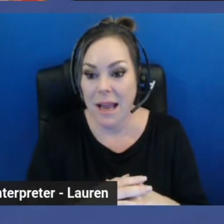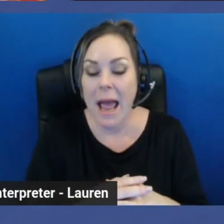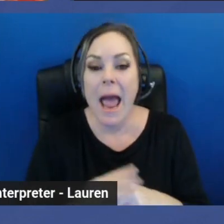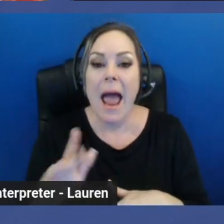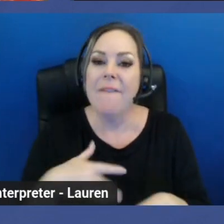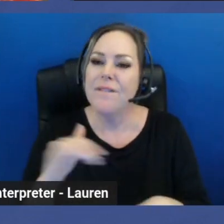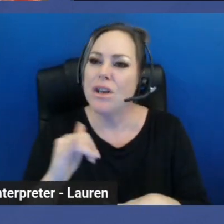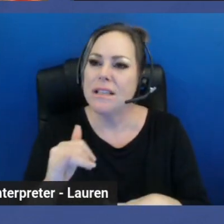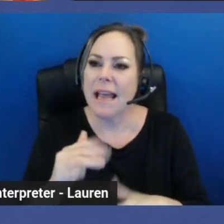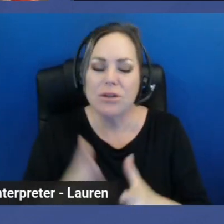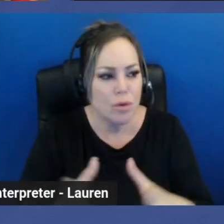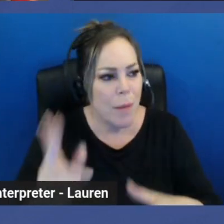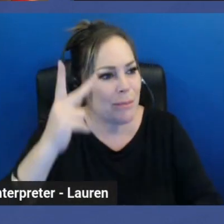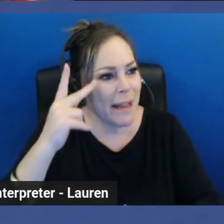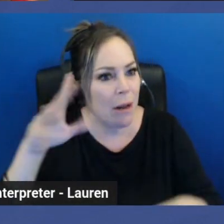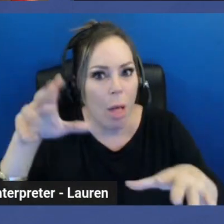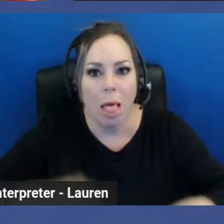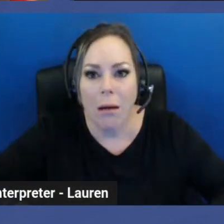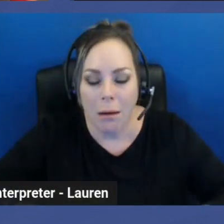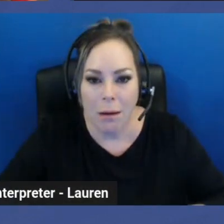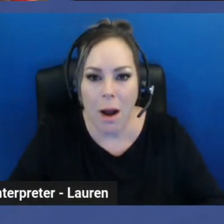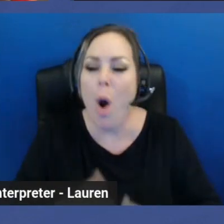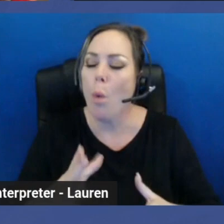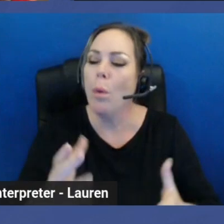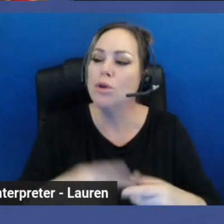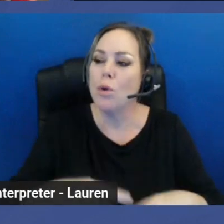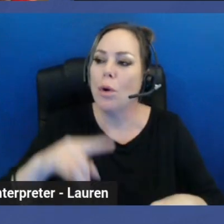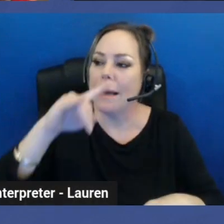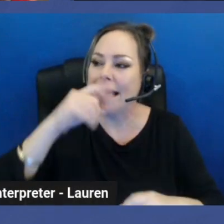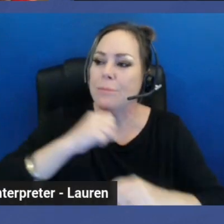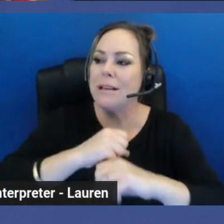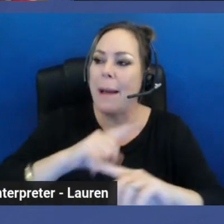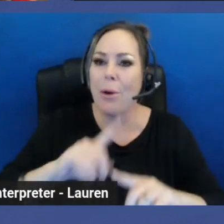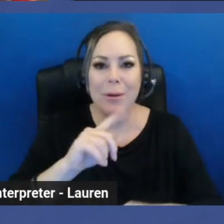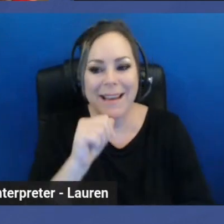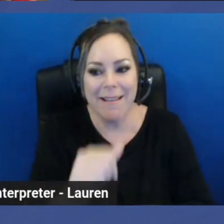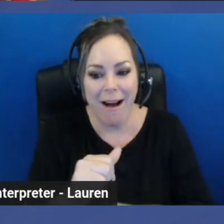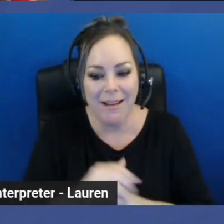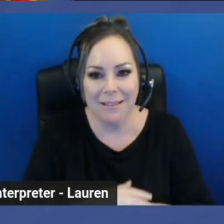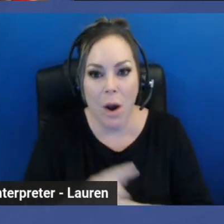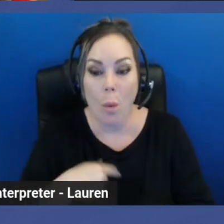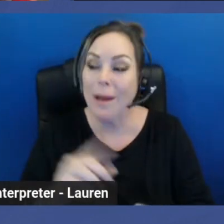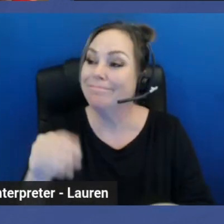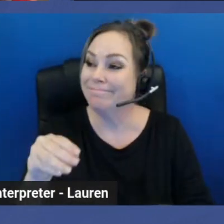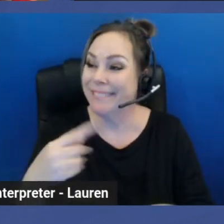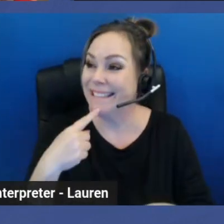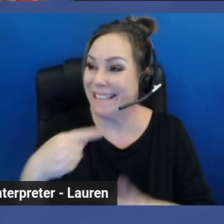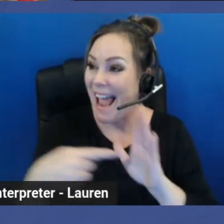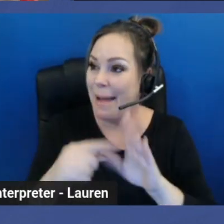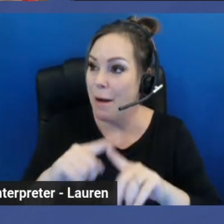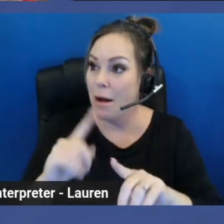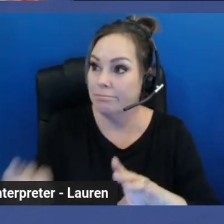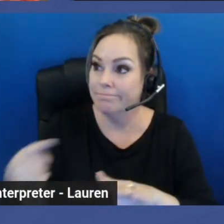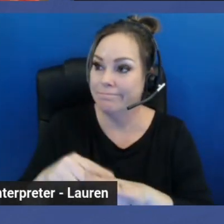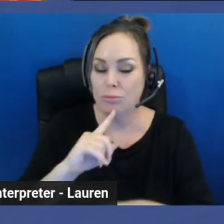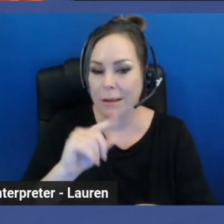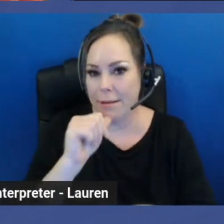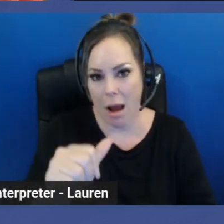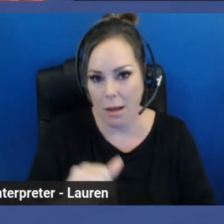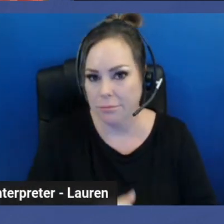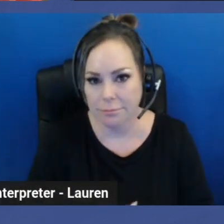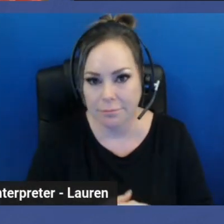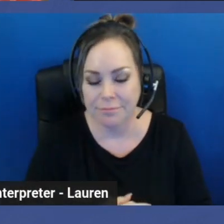politicized effort of like, see, we're protecting the kids, and we're not really, we're just kind of saying we are, right? And so that's kind of how I think about it.